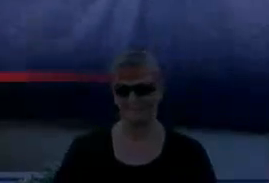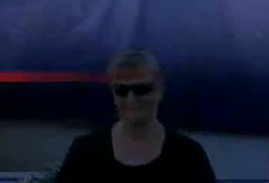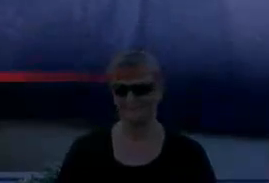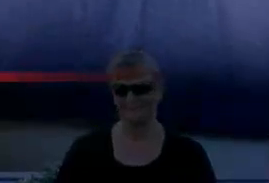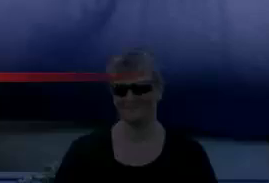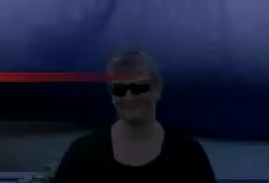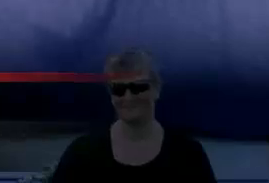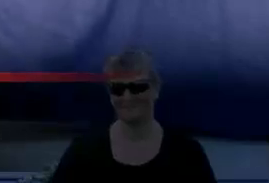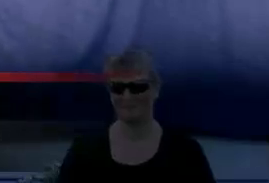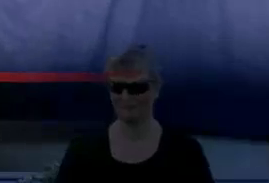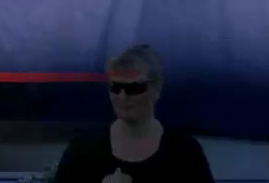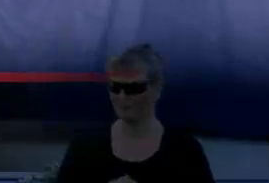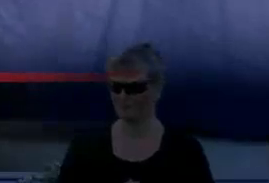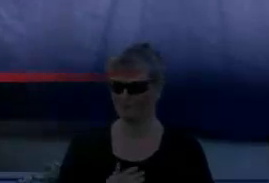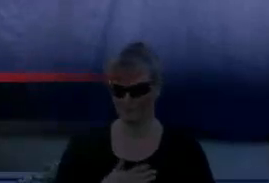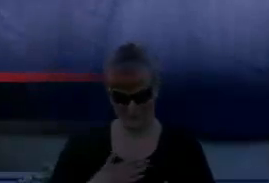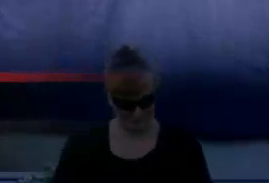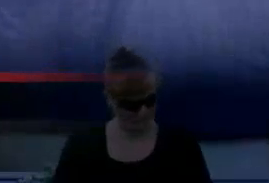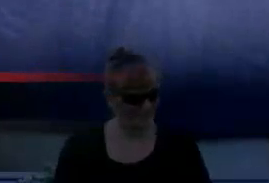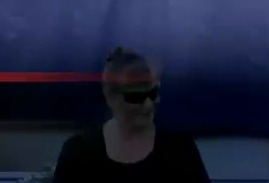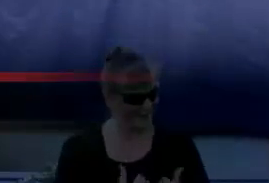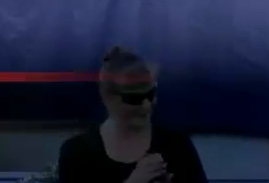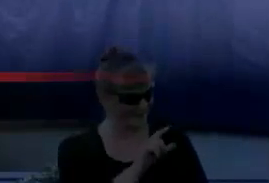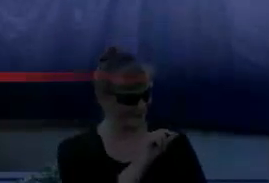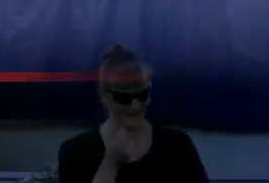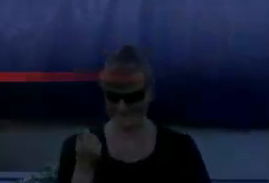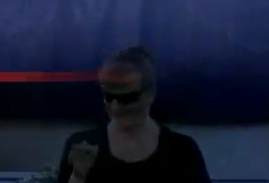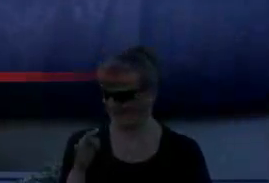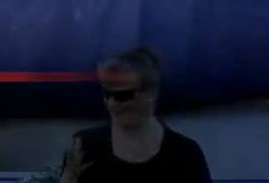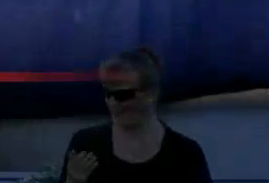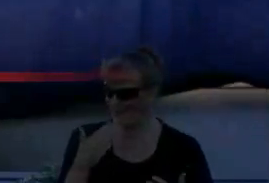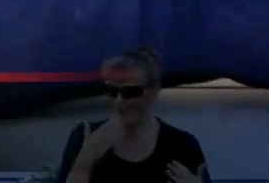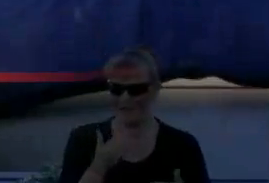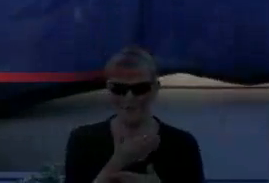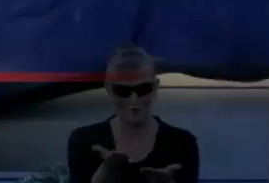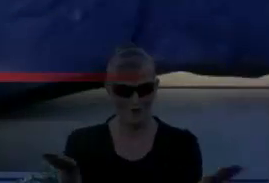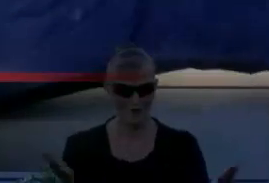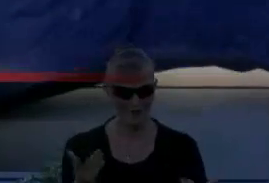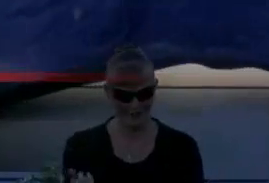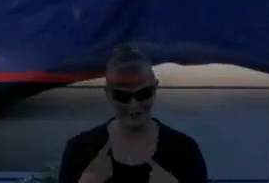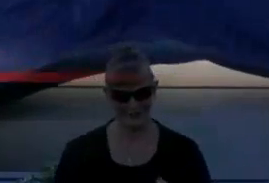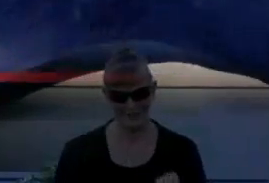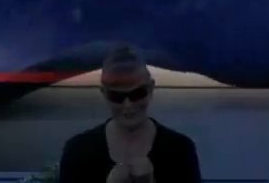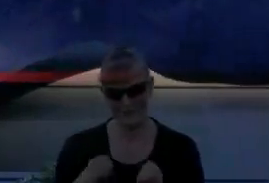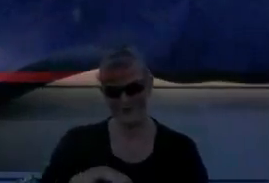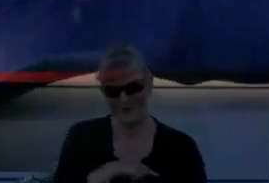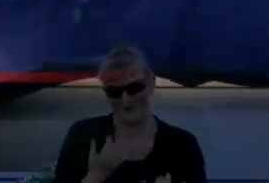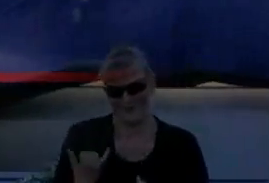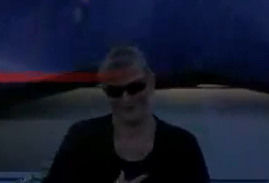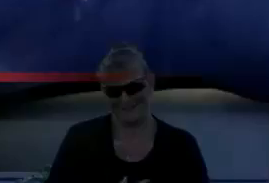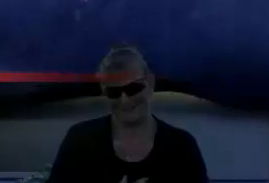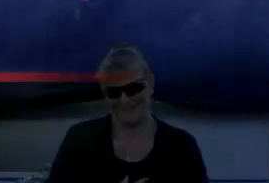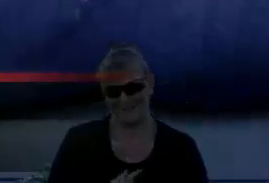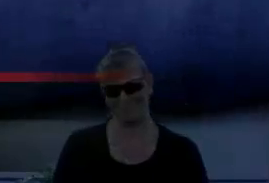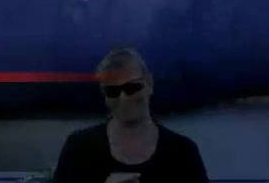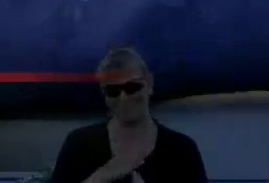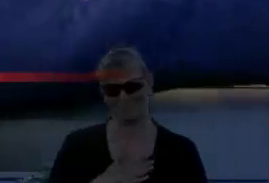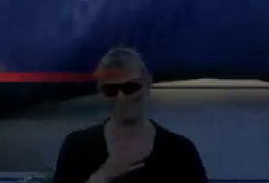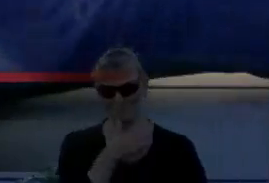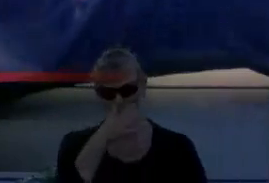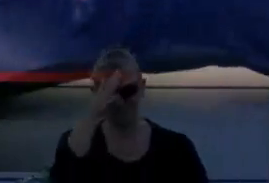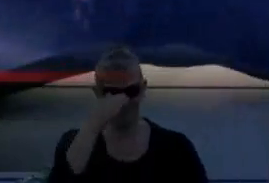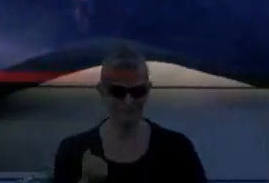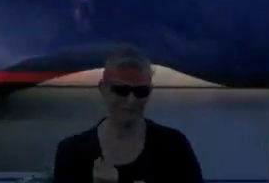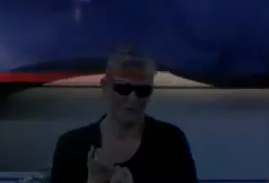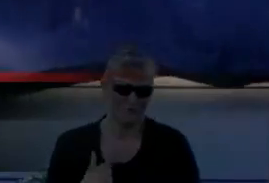On behalf of the class of 2019, I would like to thank all who came out to support us on this special occasion, especially to my parents for